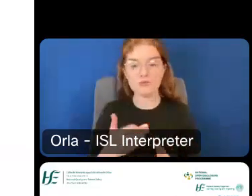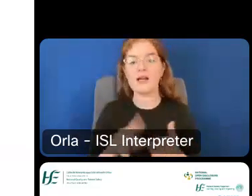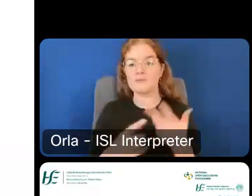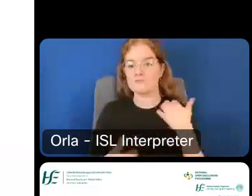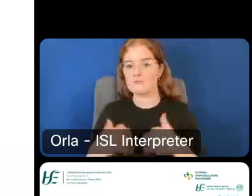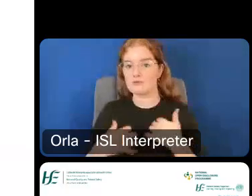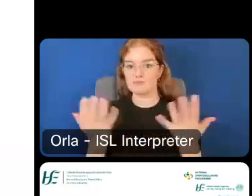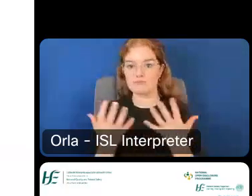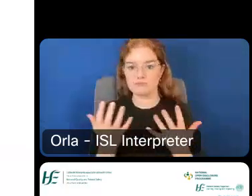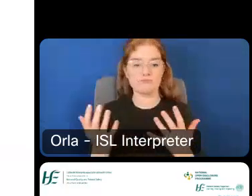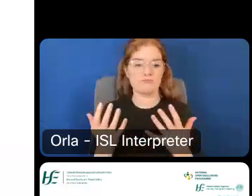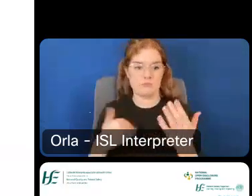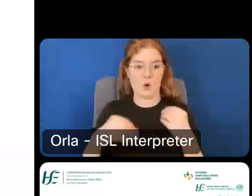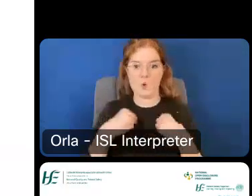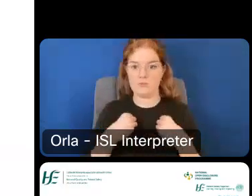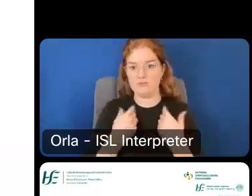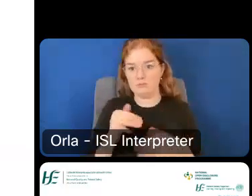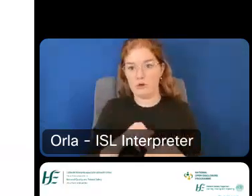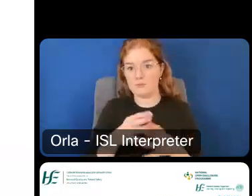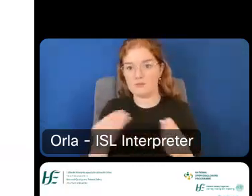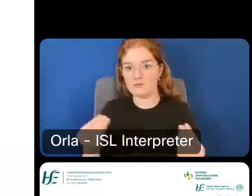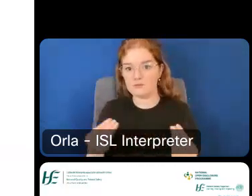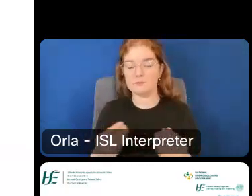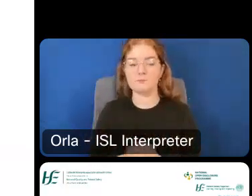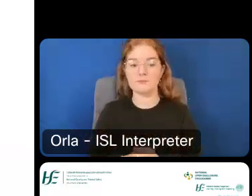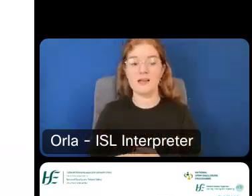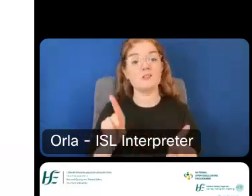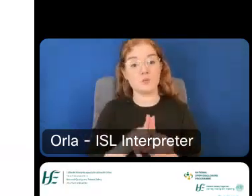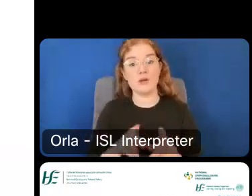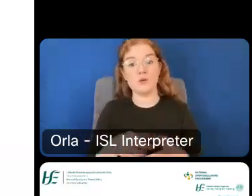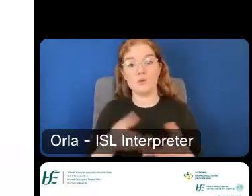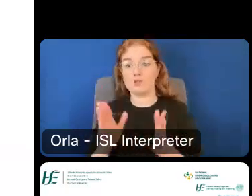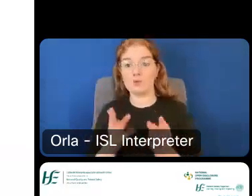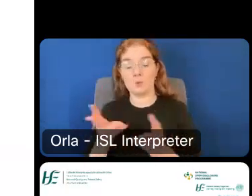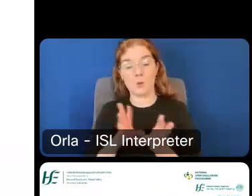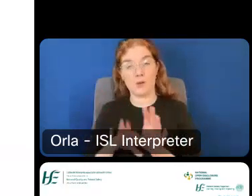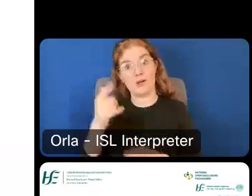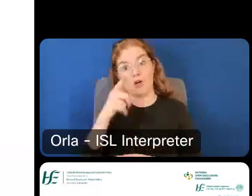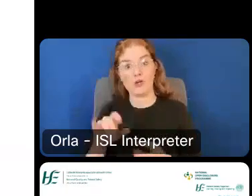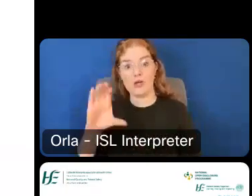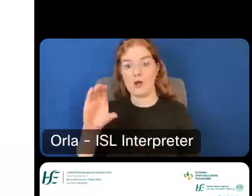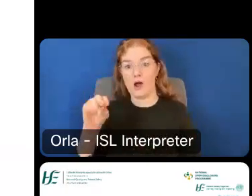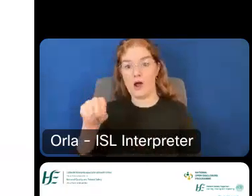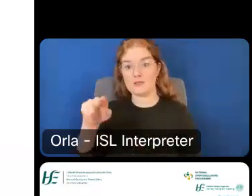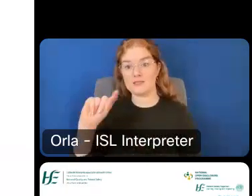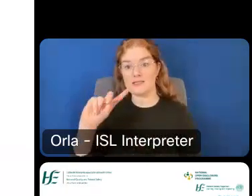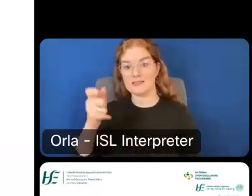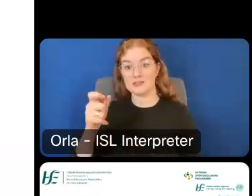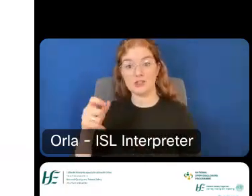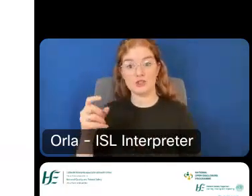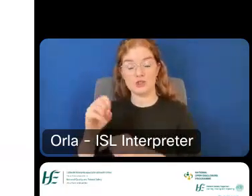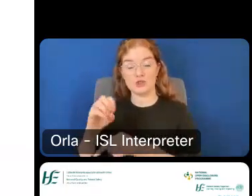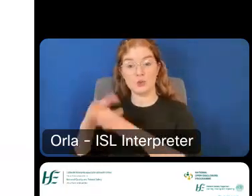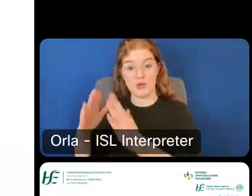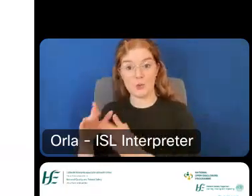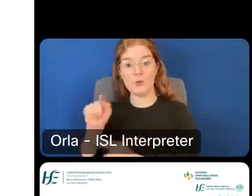in our problem and fixing it. And we also then worked with, we're very lucky to work with Context Studio, and Context Studio